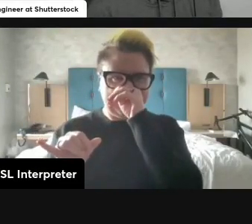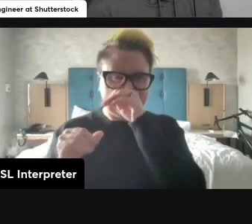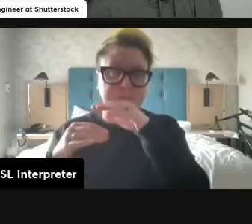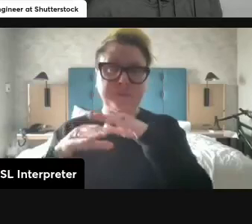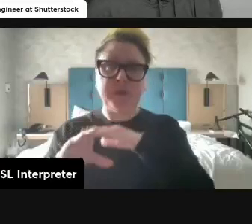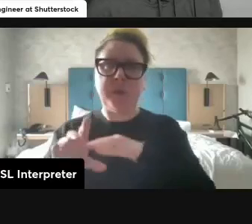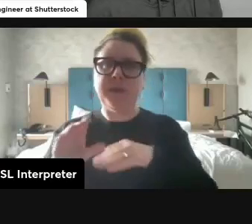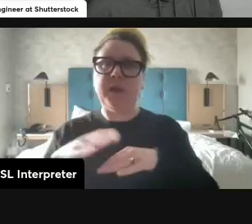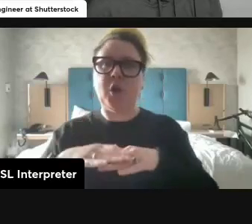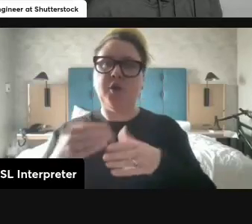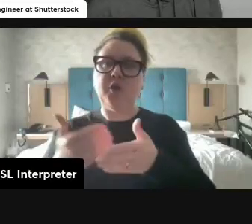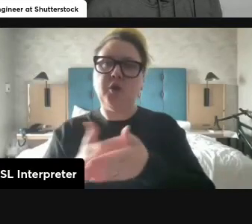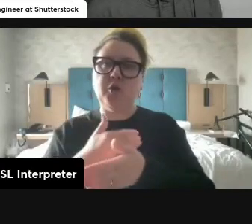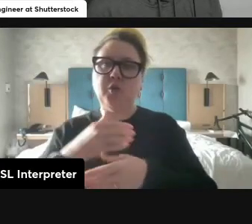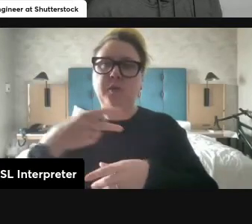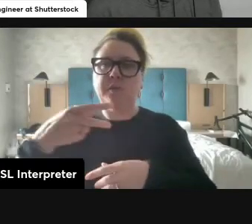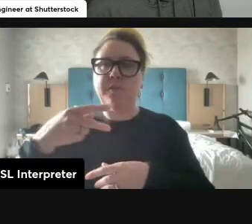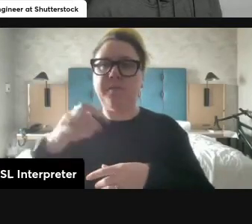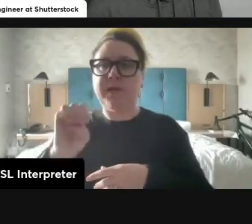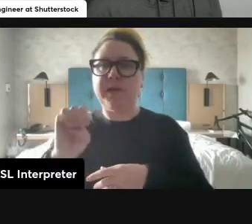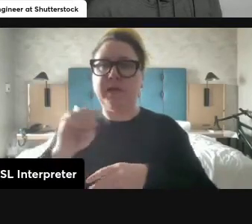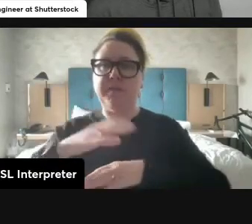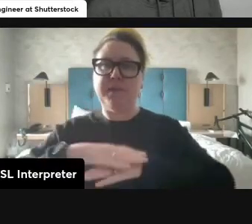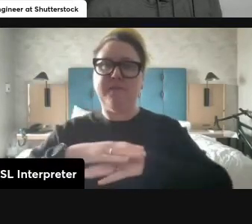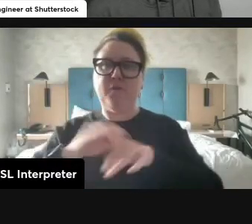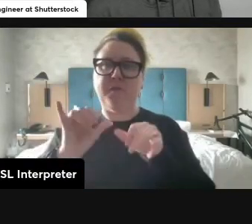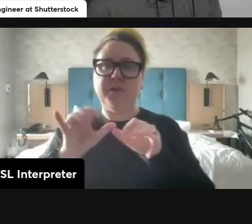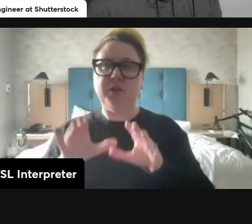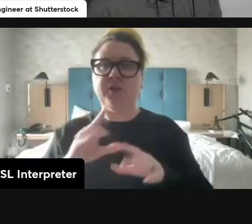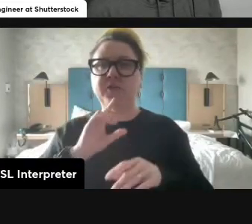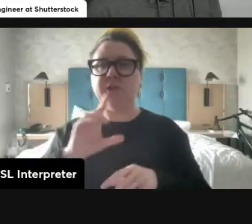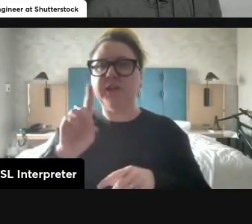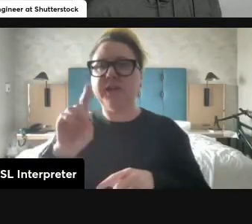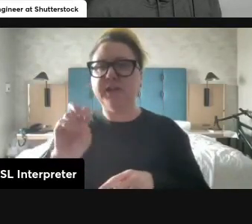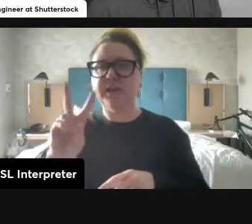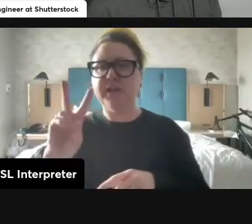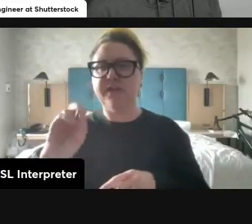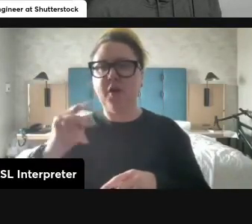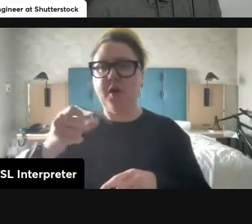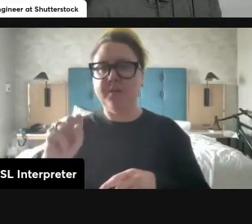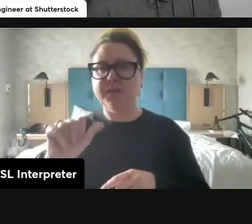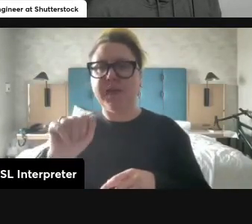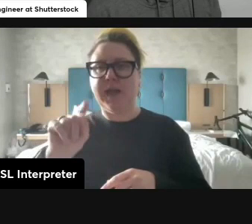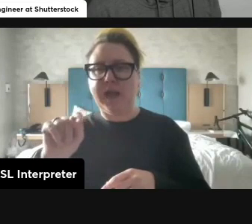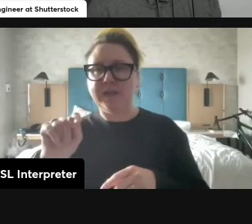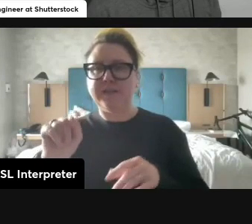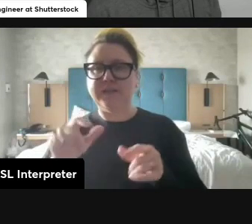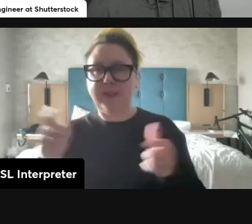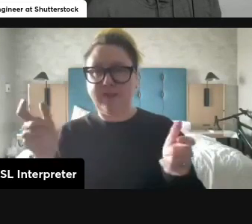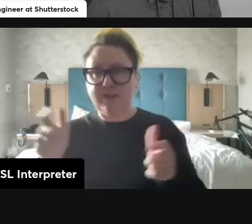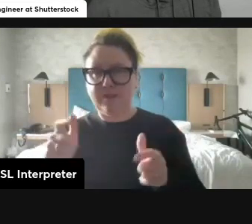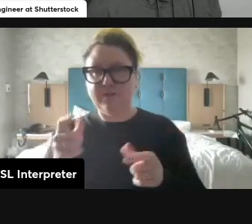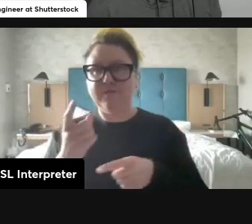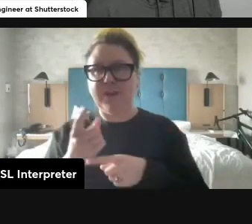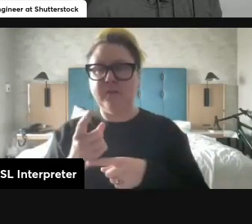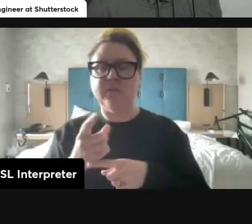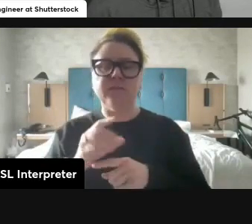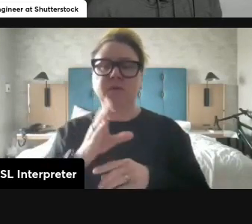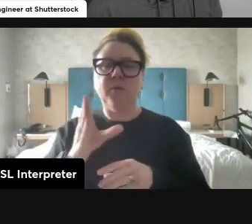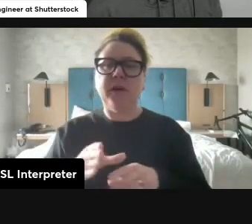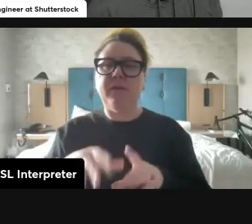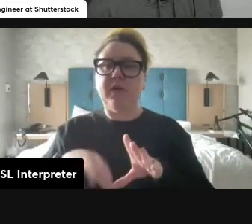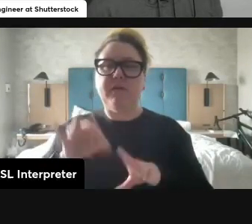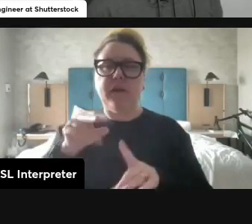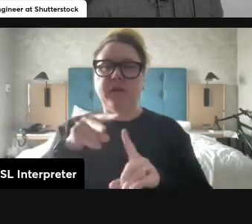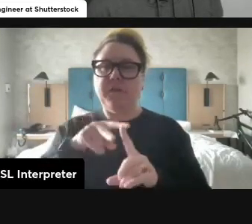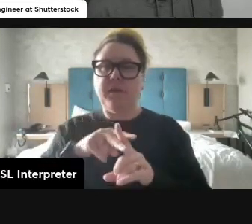platform engineering movement, which is really DevOps at scale. And we're never going to find plugins for Backstage